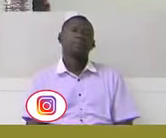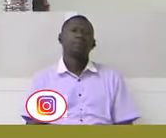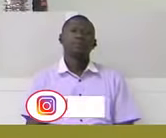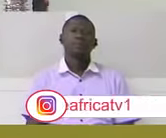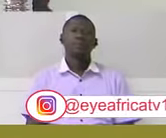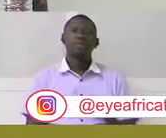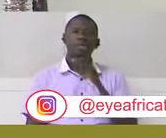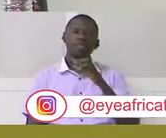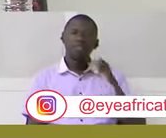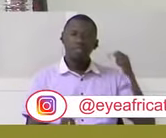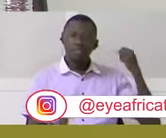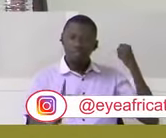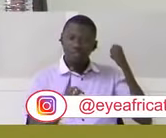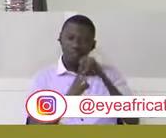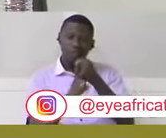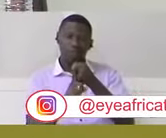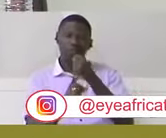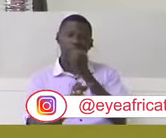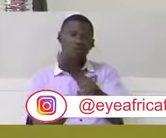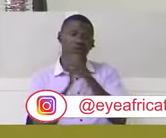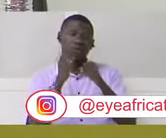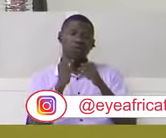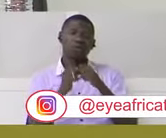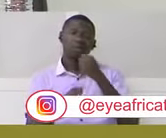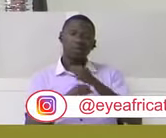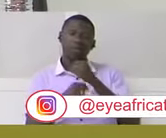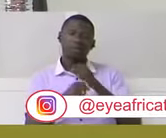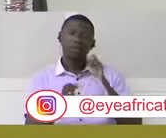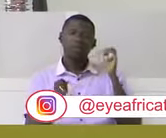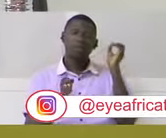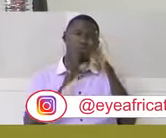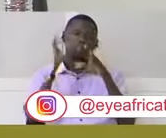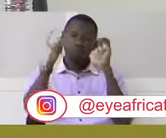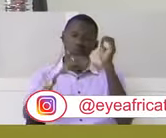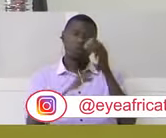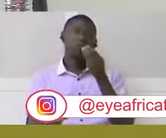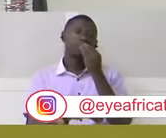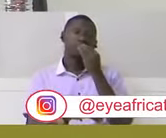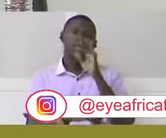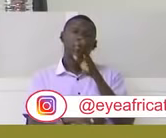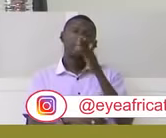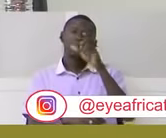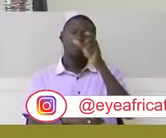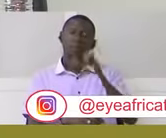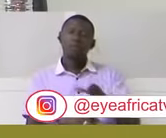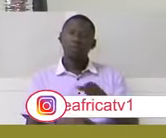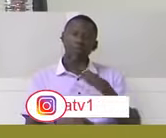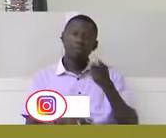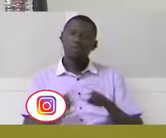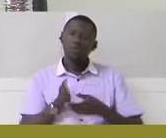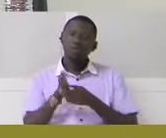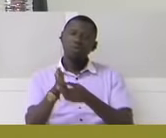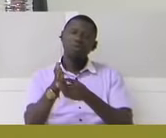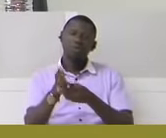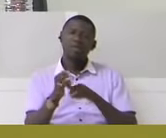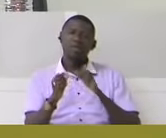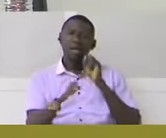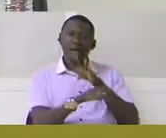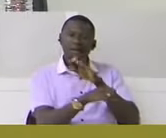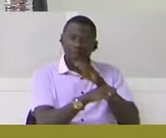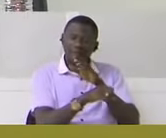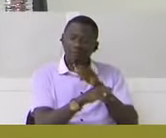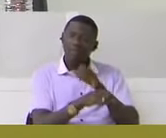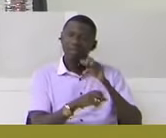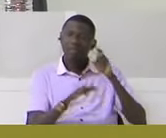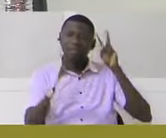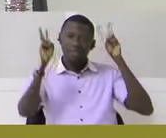This dangerous situation that was created by the throwing of biscuits, did anybody, any of your commanders, advise Jame that this was a security